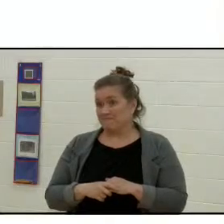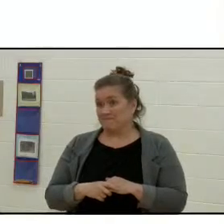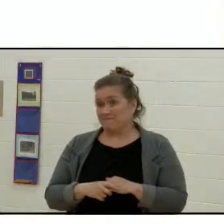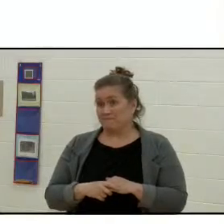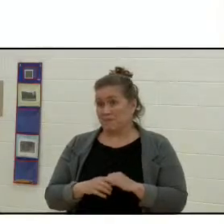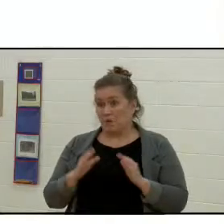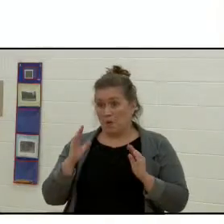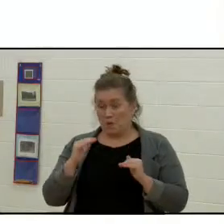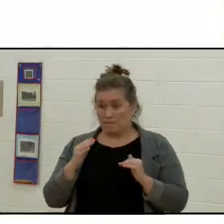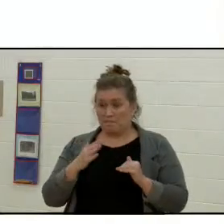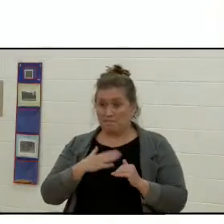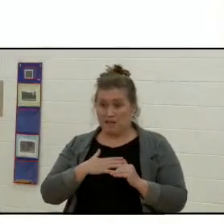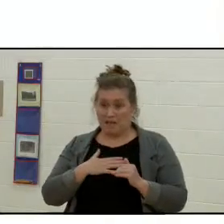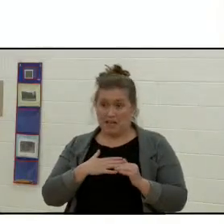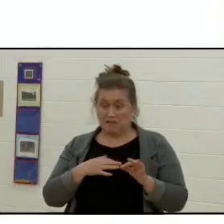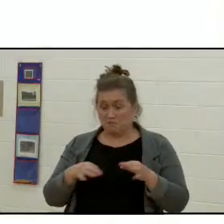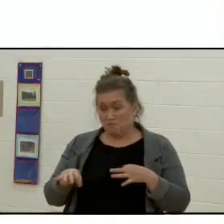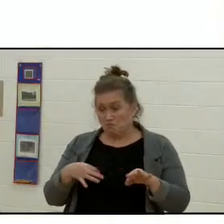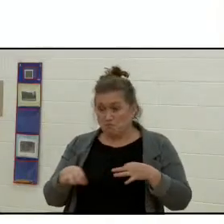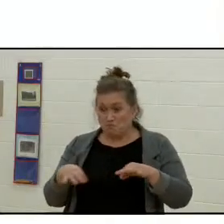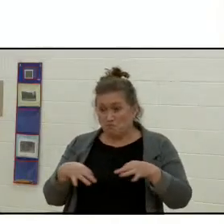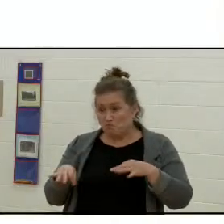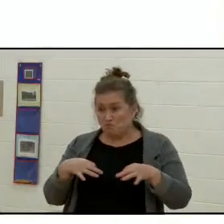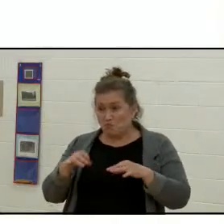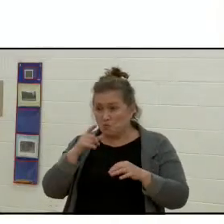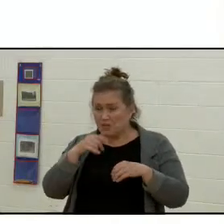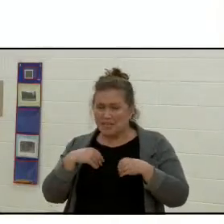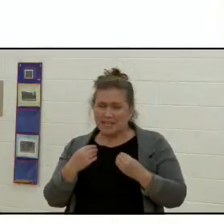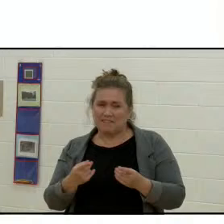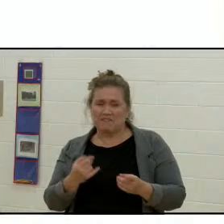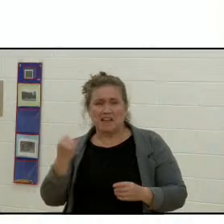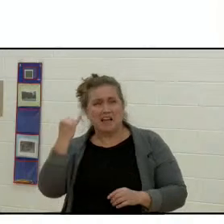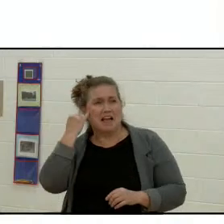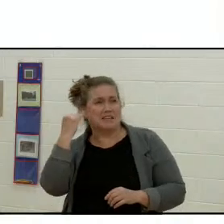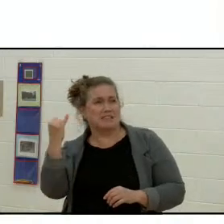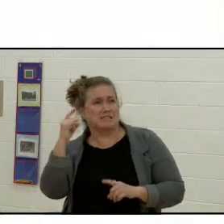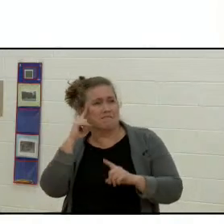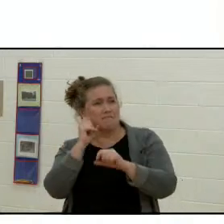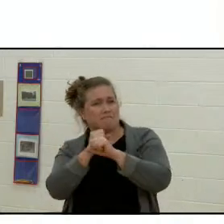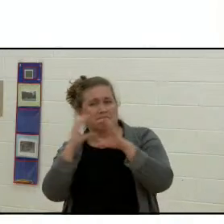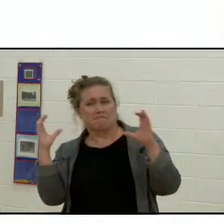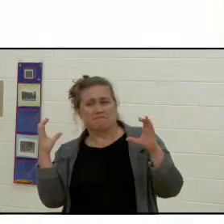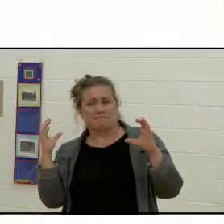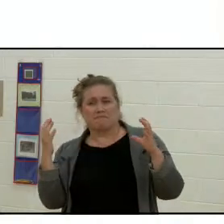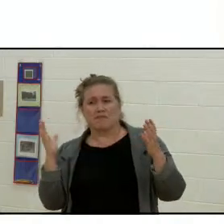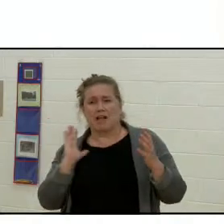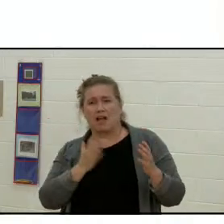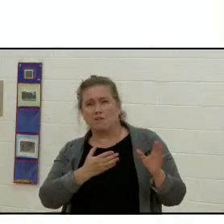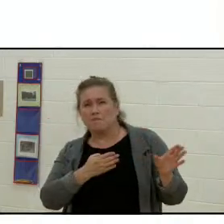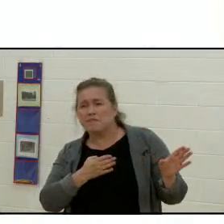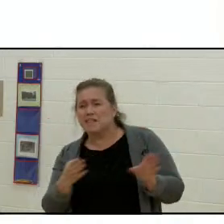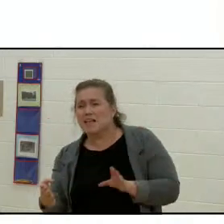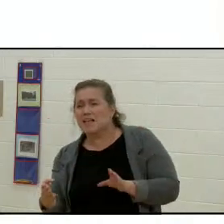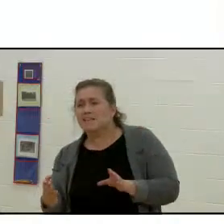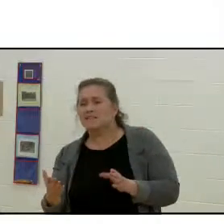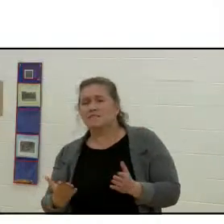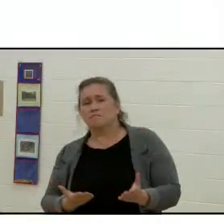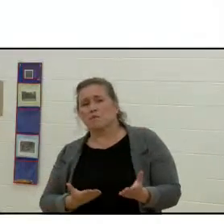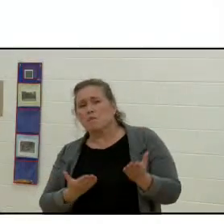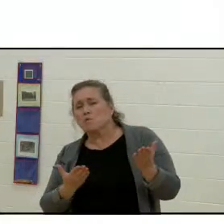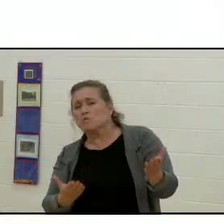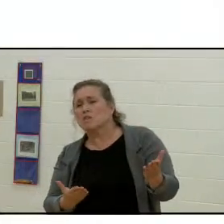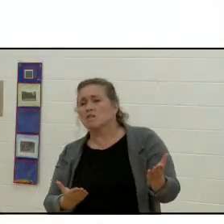walkthrough kind of gives you a general sense of the kind of layout and the master plan of what we're proposing. Some of these things are,